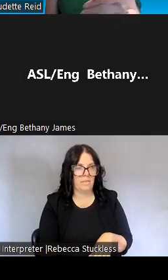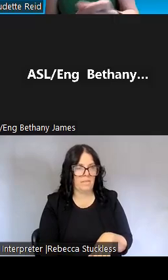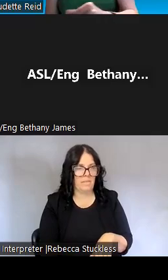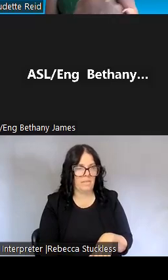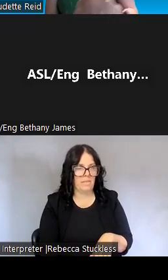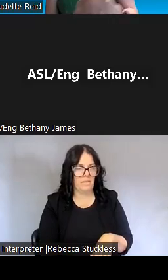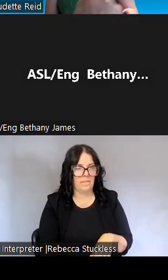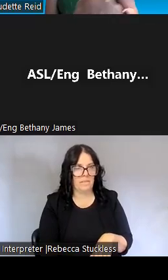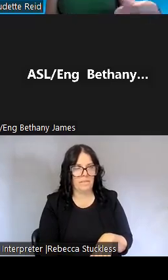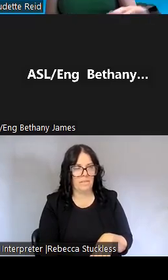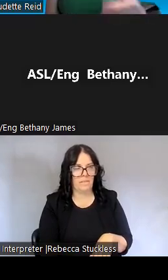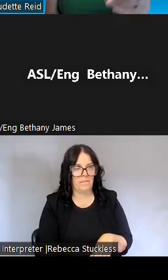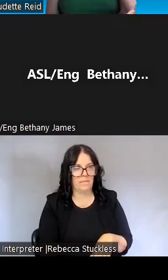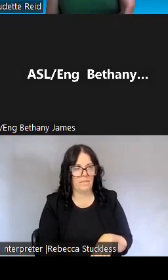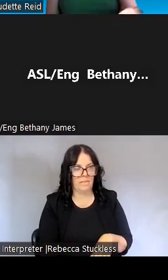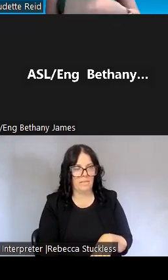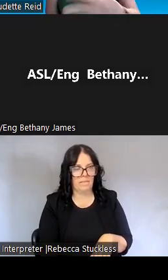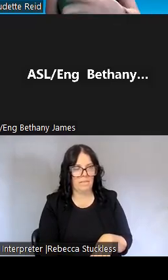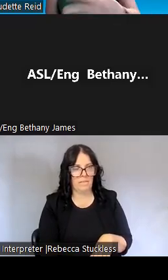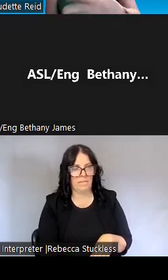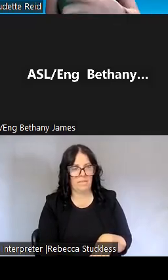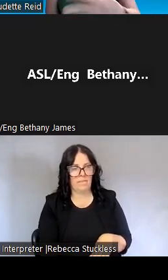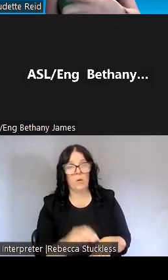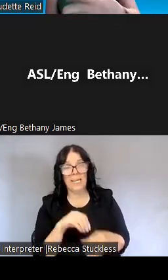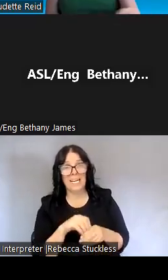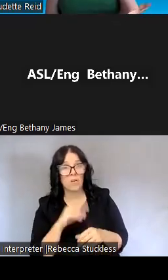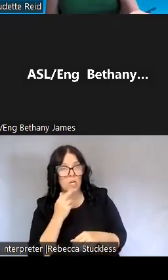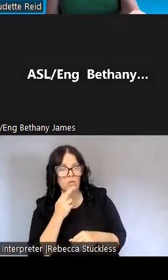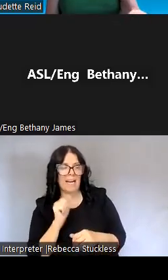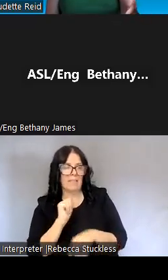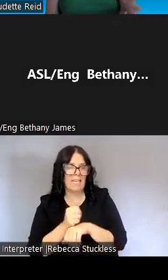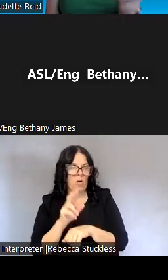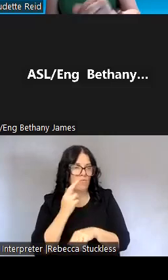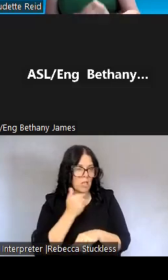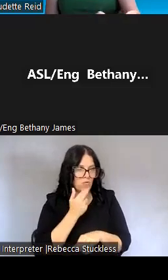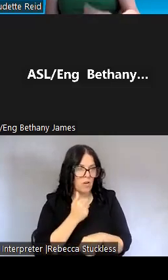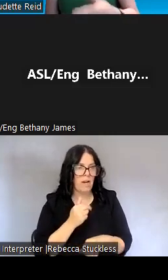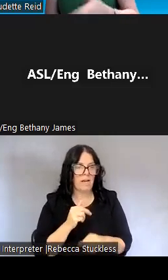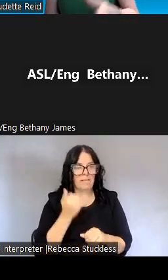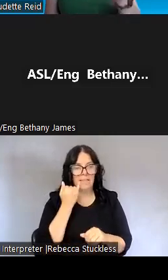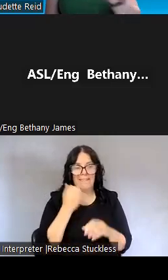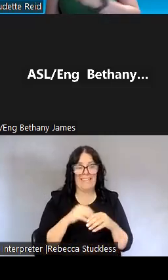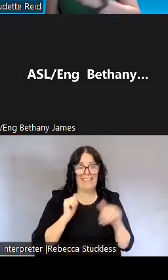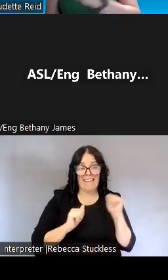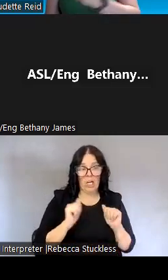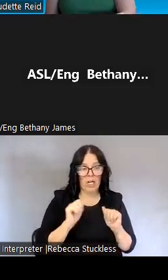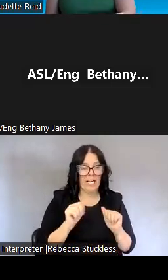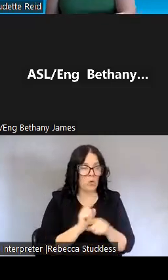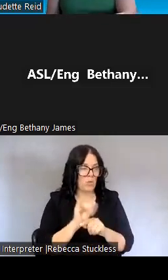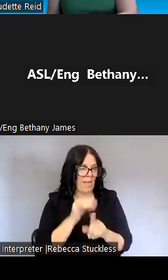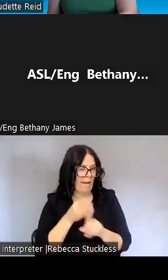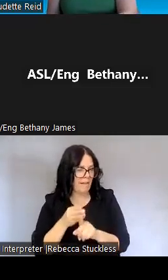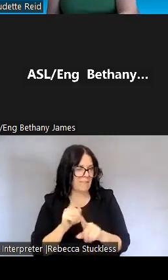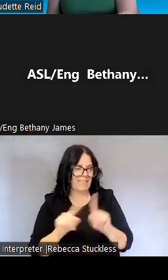the phone so that when you're in a restaurant, you can use the restaurant profile. If you're in a theater, you can use that